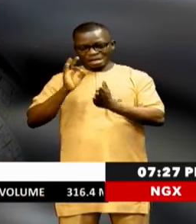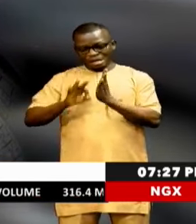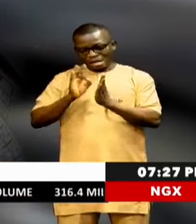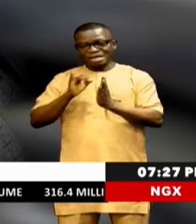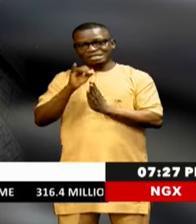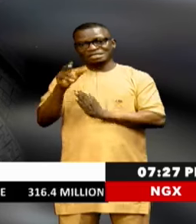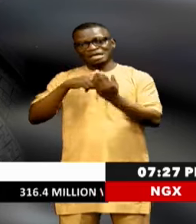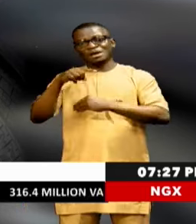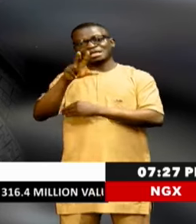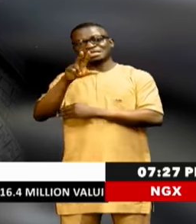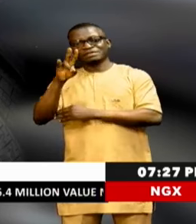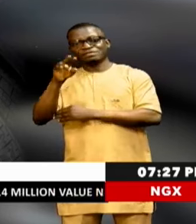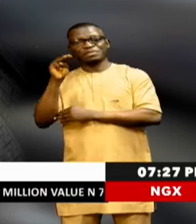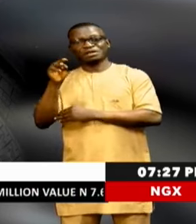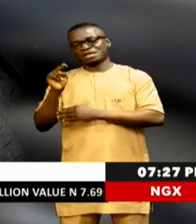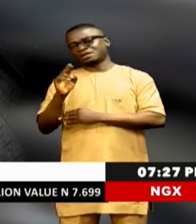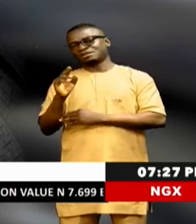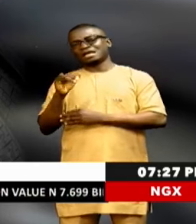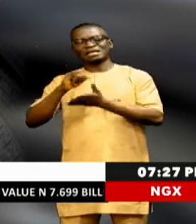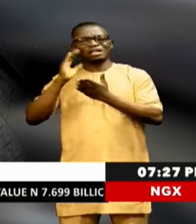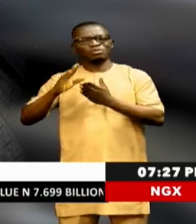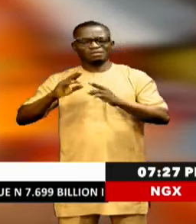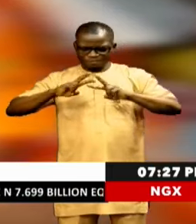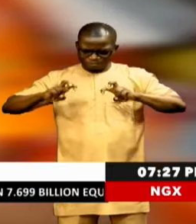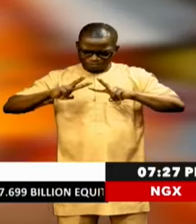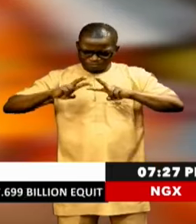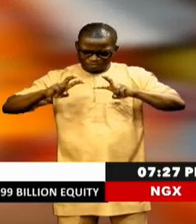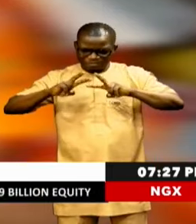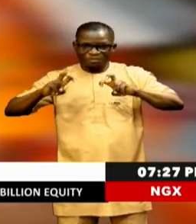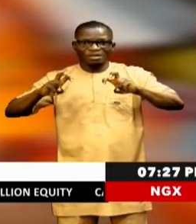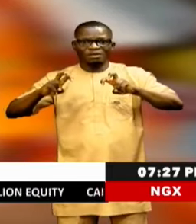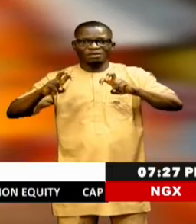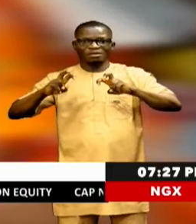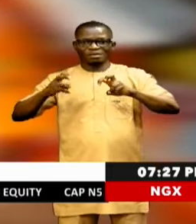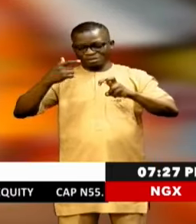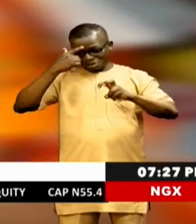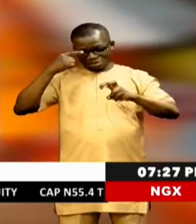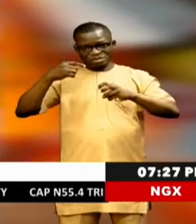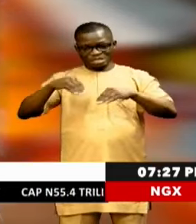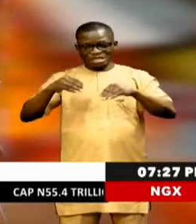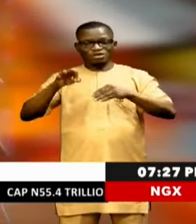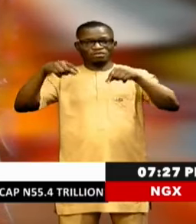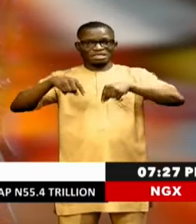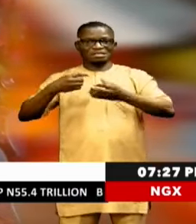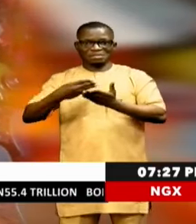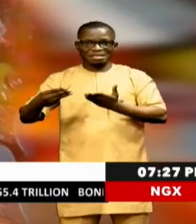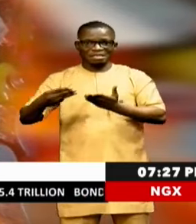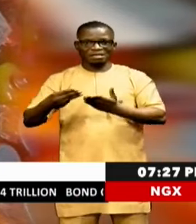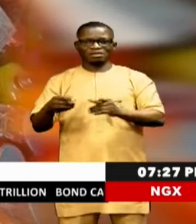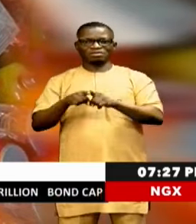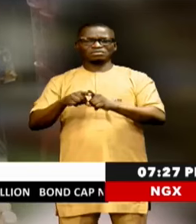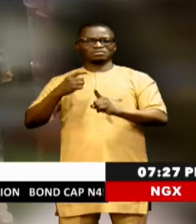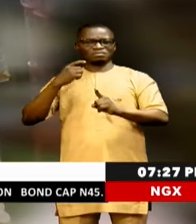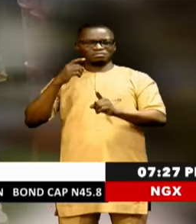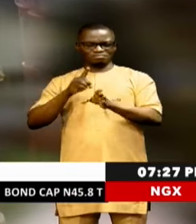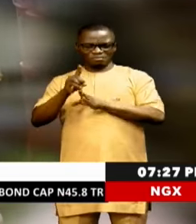about 37 million naira, and it will investigate, it says, the sources of these items while taking strong regulatory